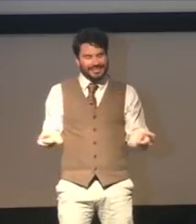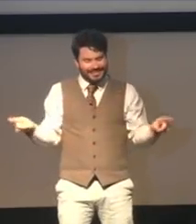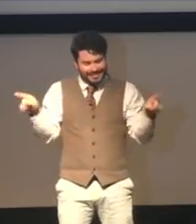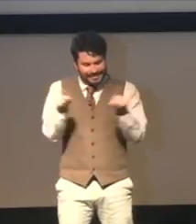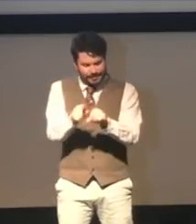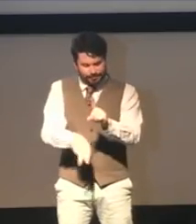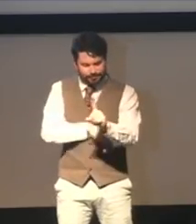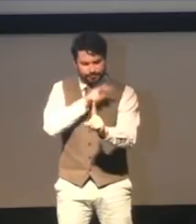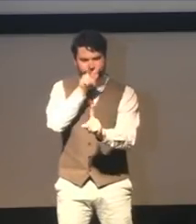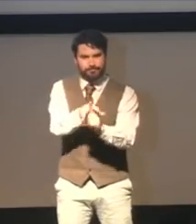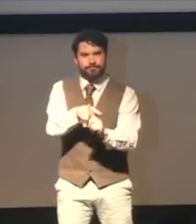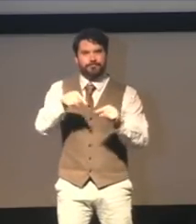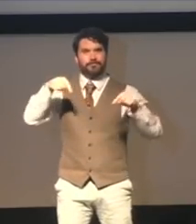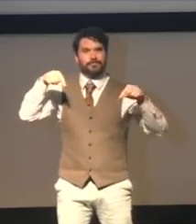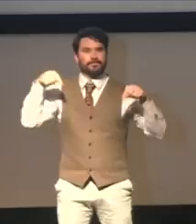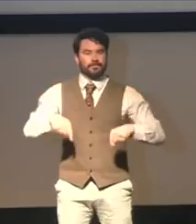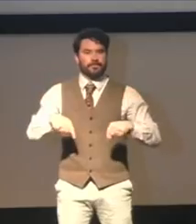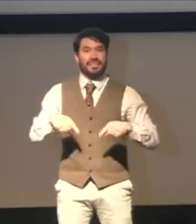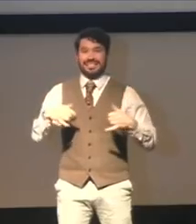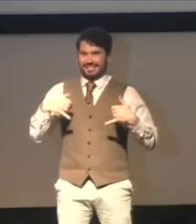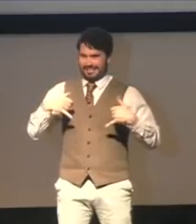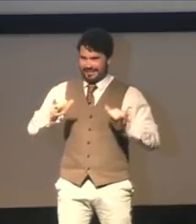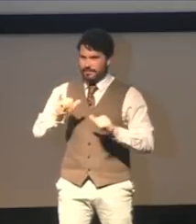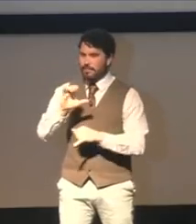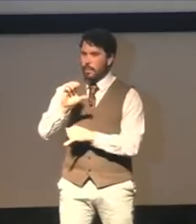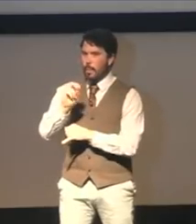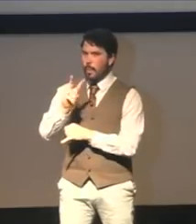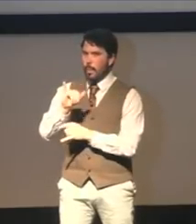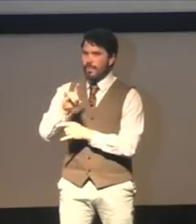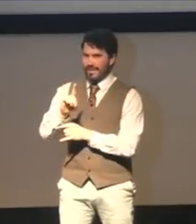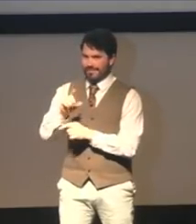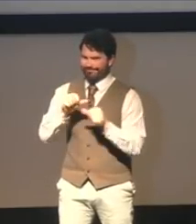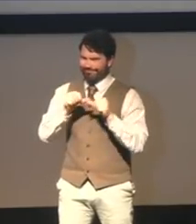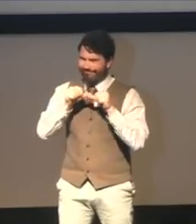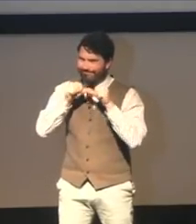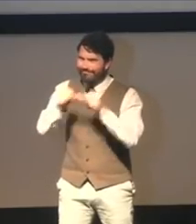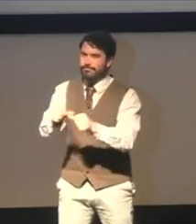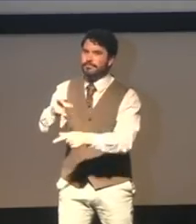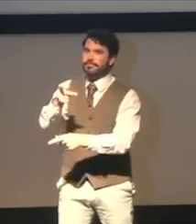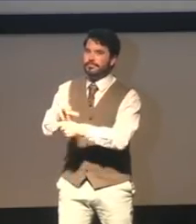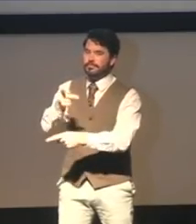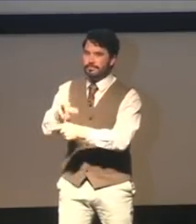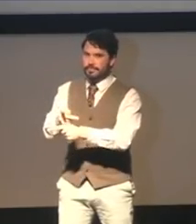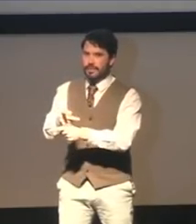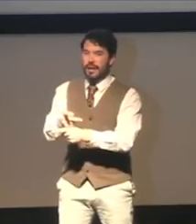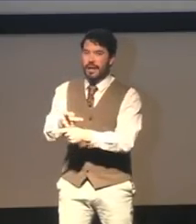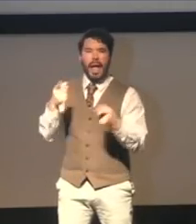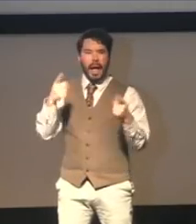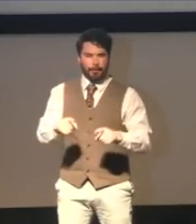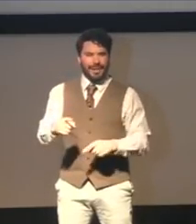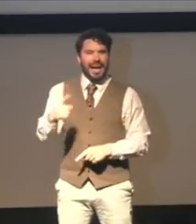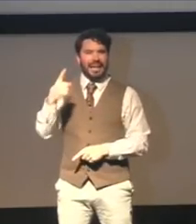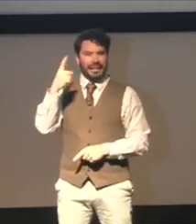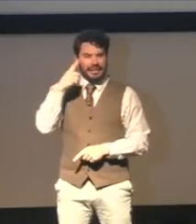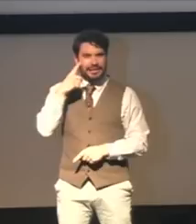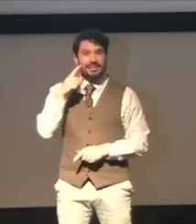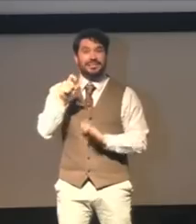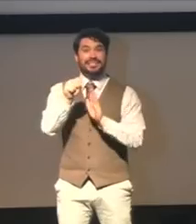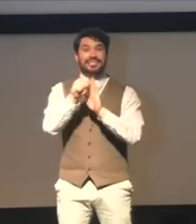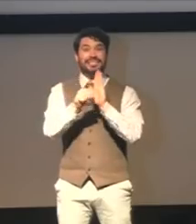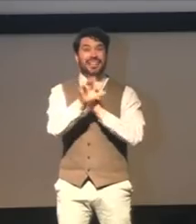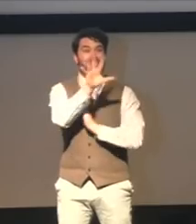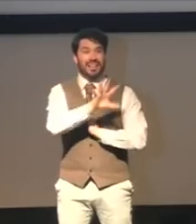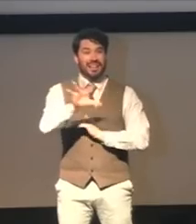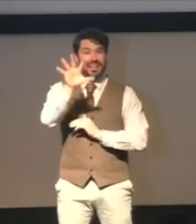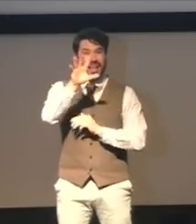will have COVID patients that will need care here, and then we'll also see little hotspots, I think, around the state, as well as